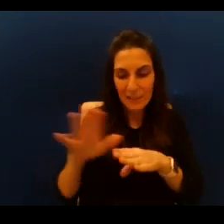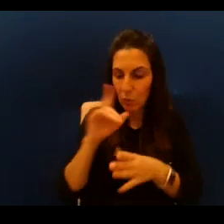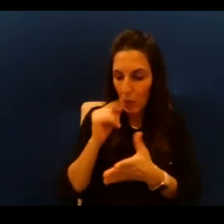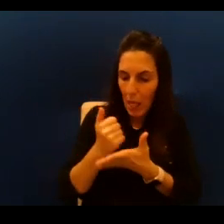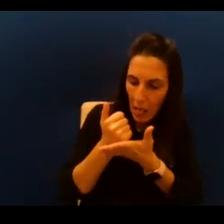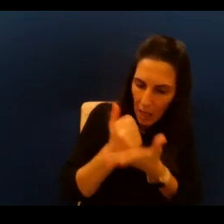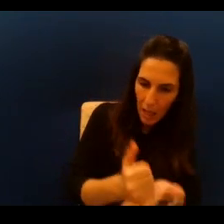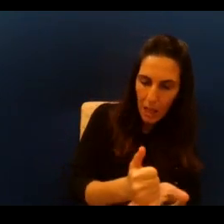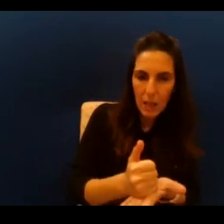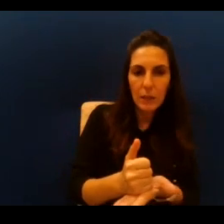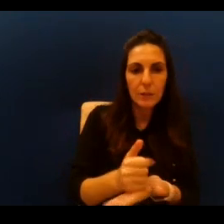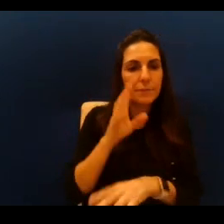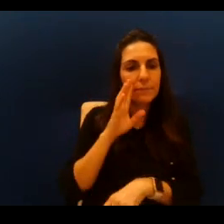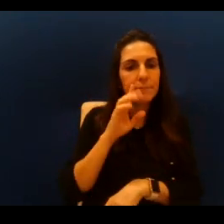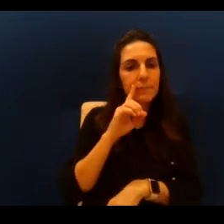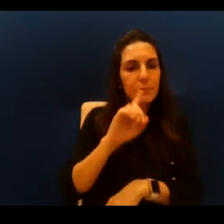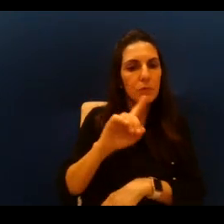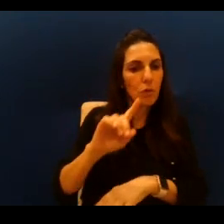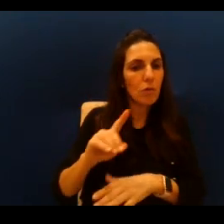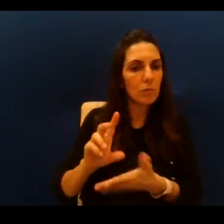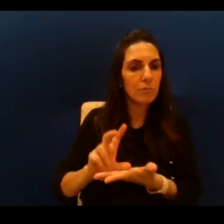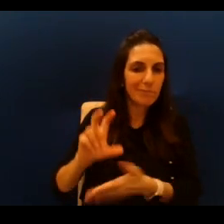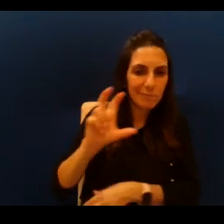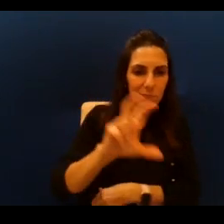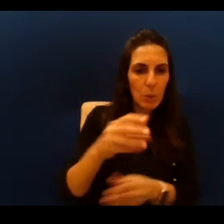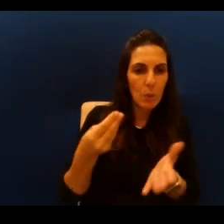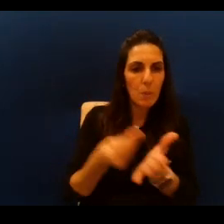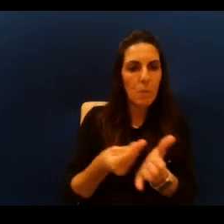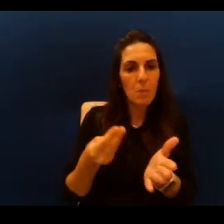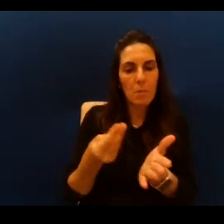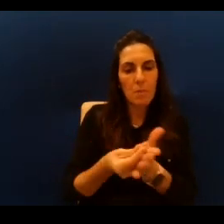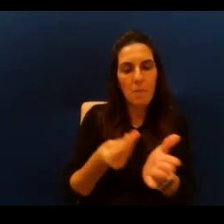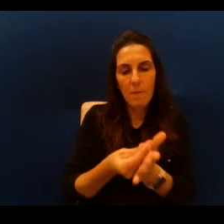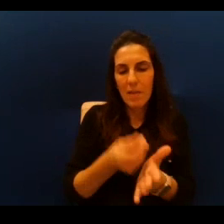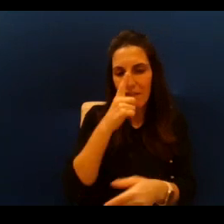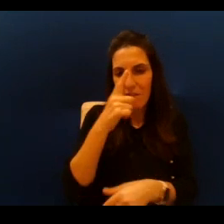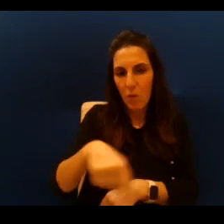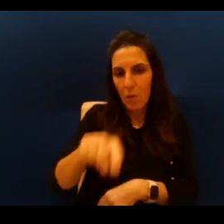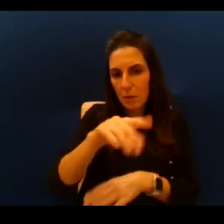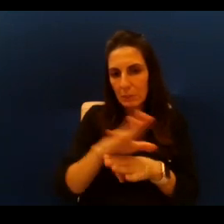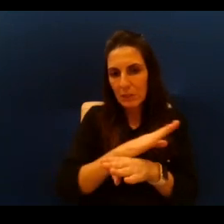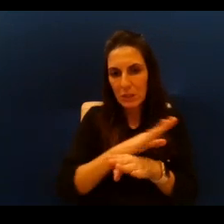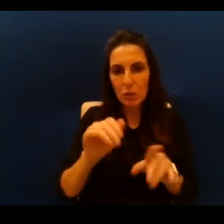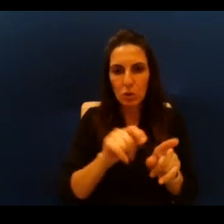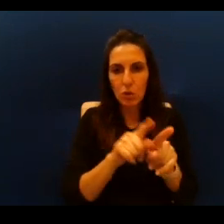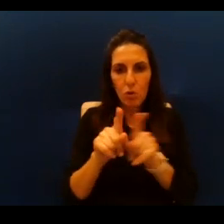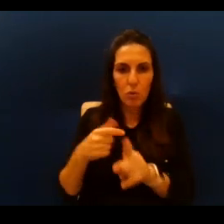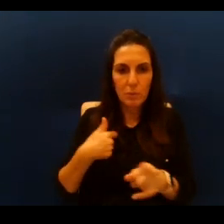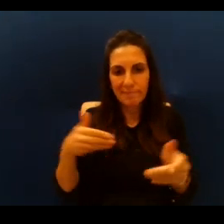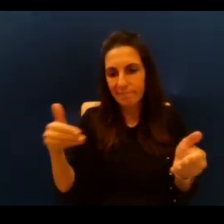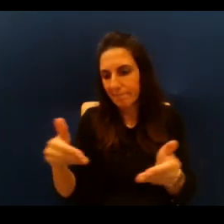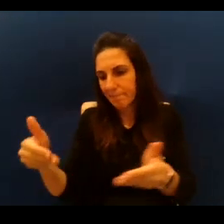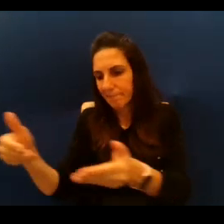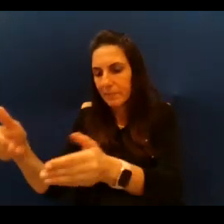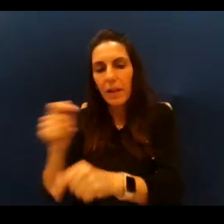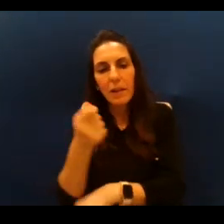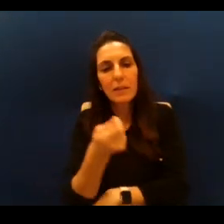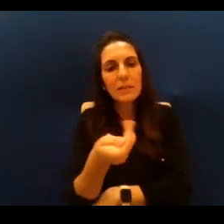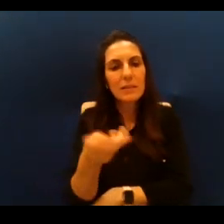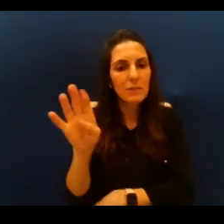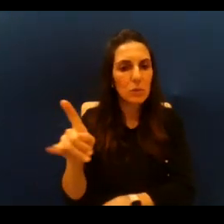in the funding for some of the businesses, as well as we've spoken and introduced several of the tenants to